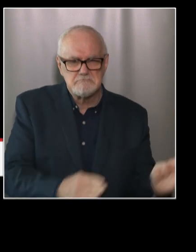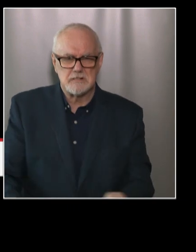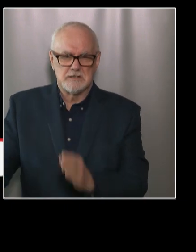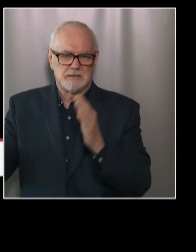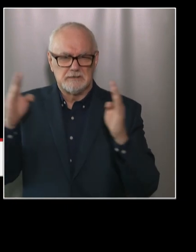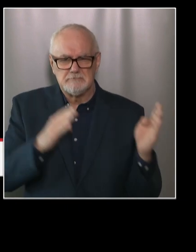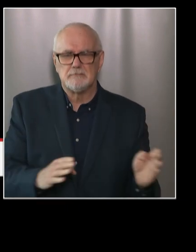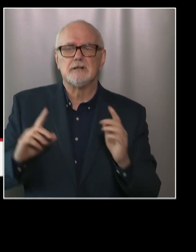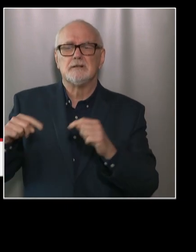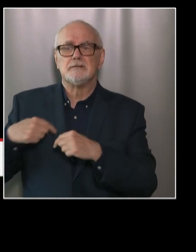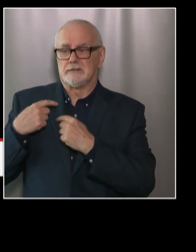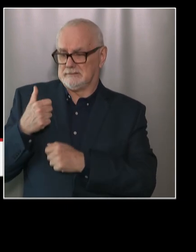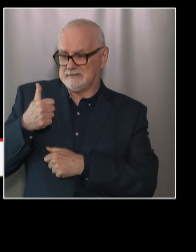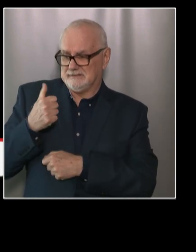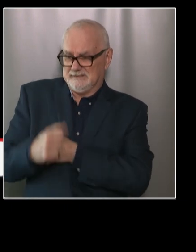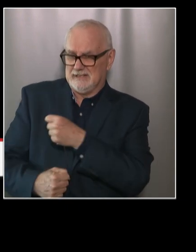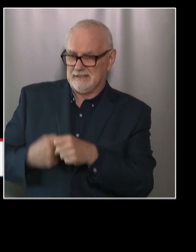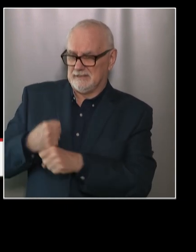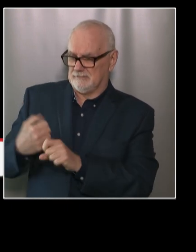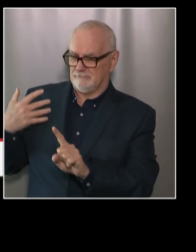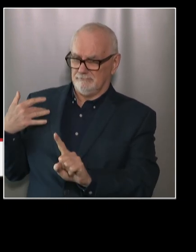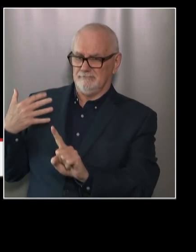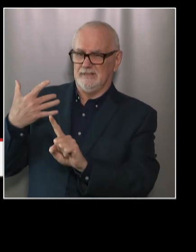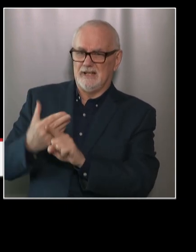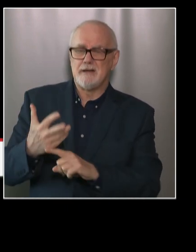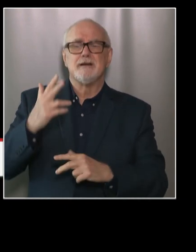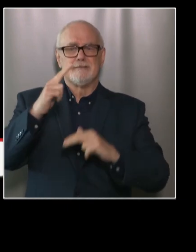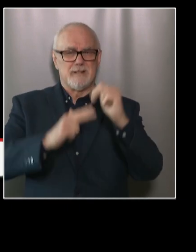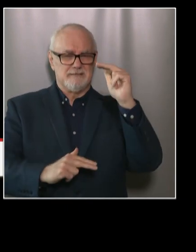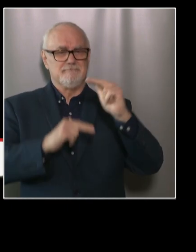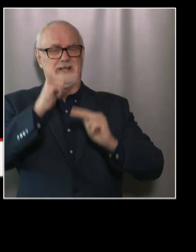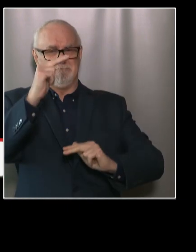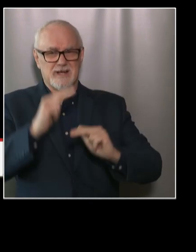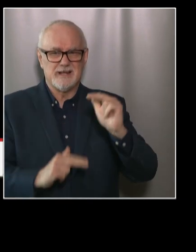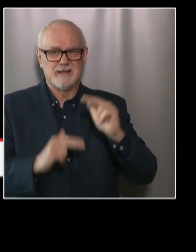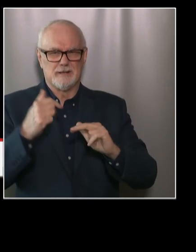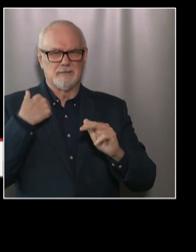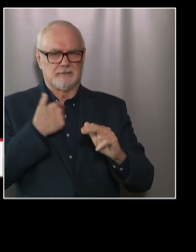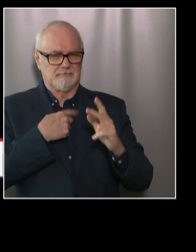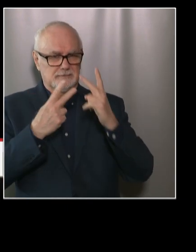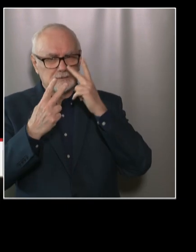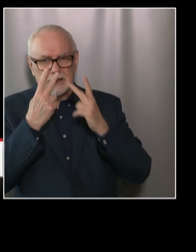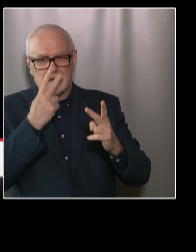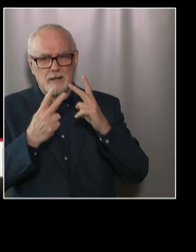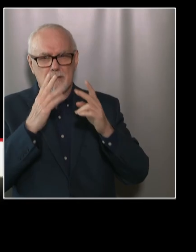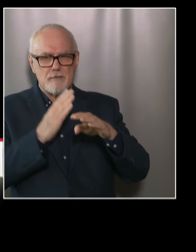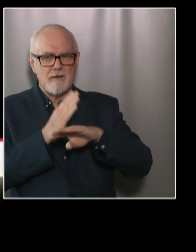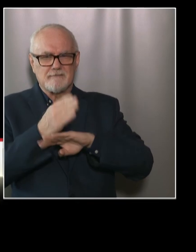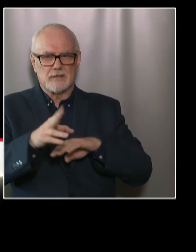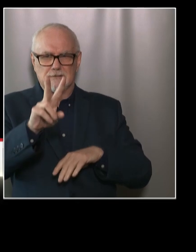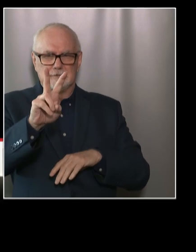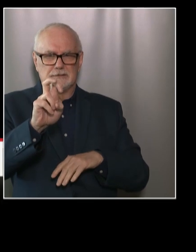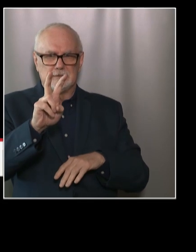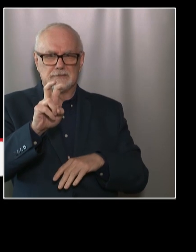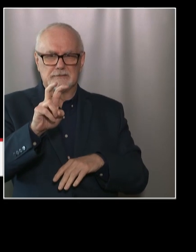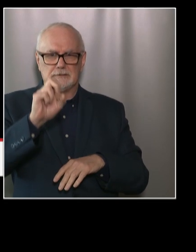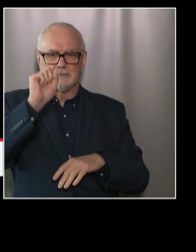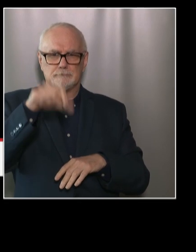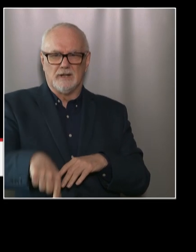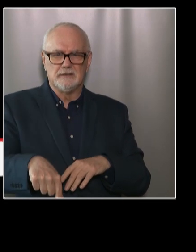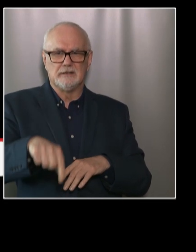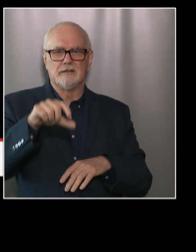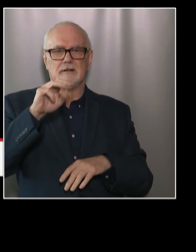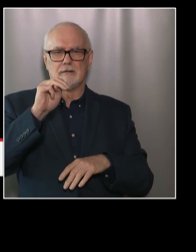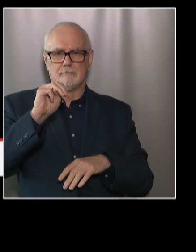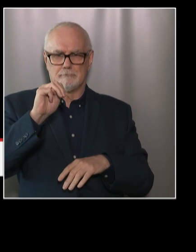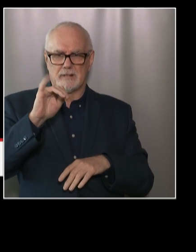years, we've demolished a 2.5 million square foot bunker of a hospital, built 2.2 million square feet of